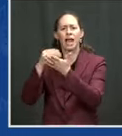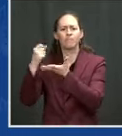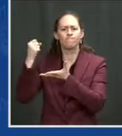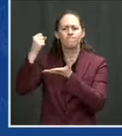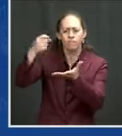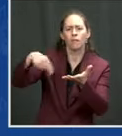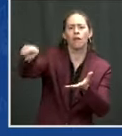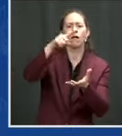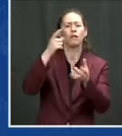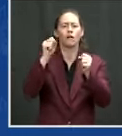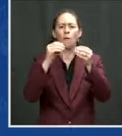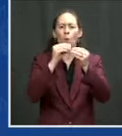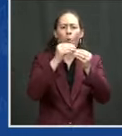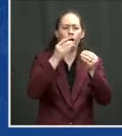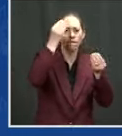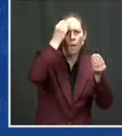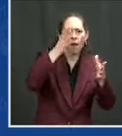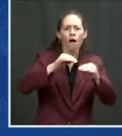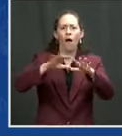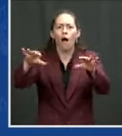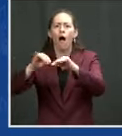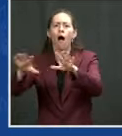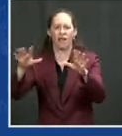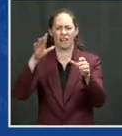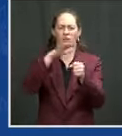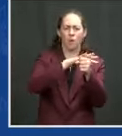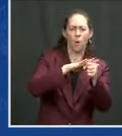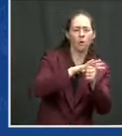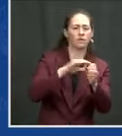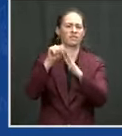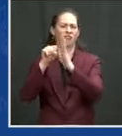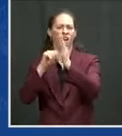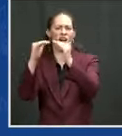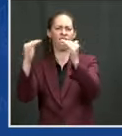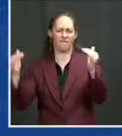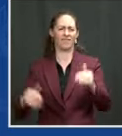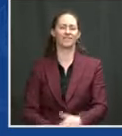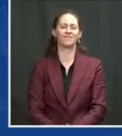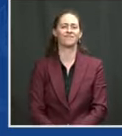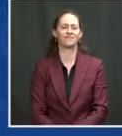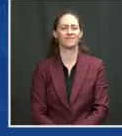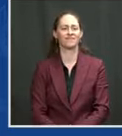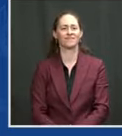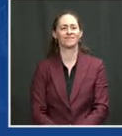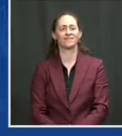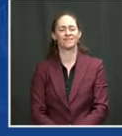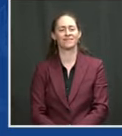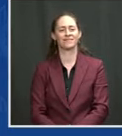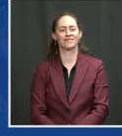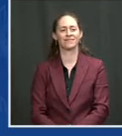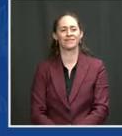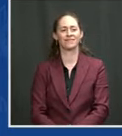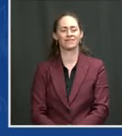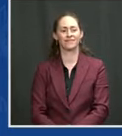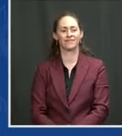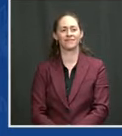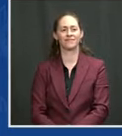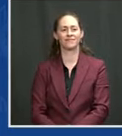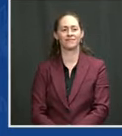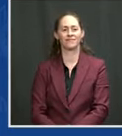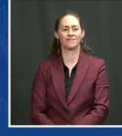expanded the Emergency Youth Authorization for the Pfizer vaccine for children 12 to 15